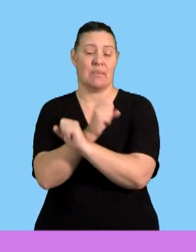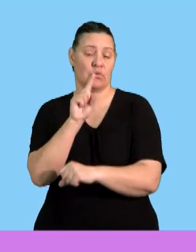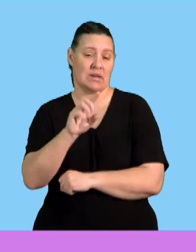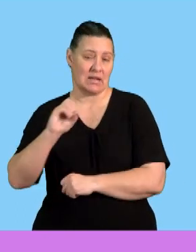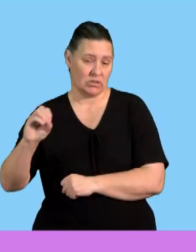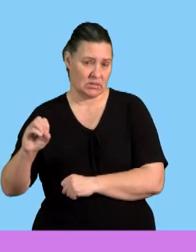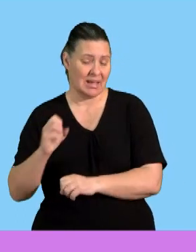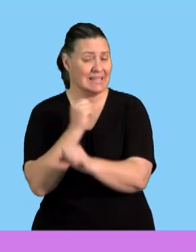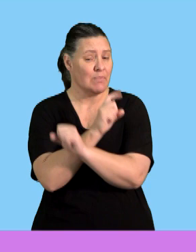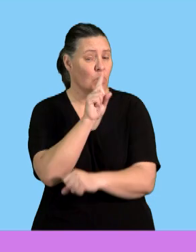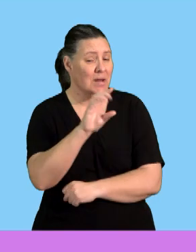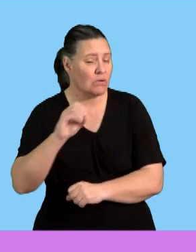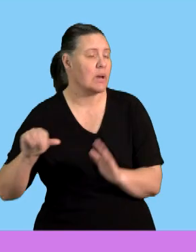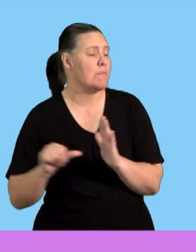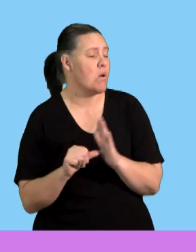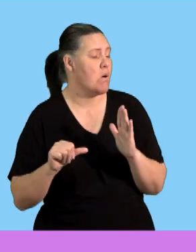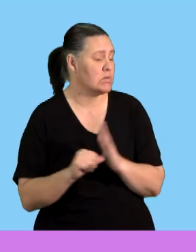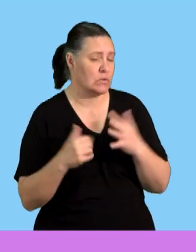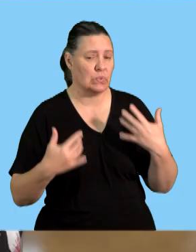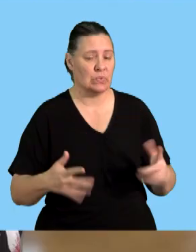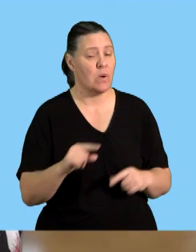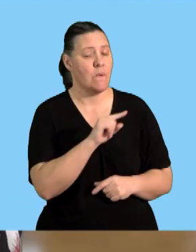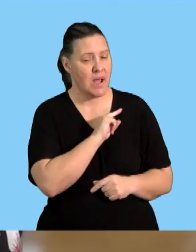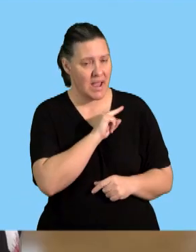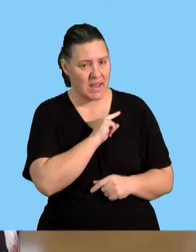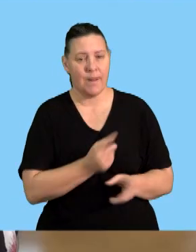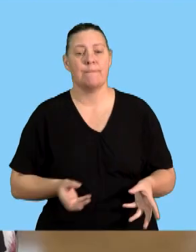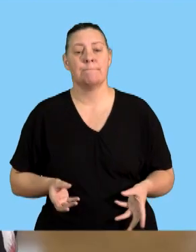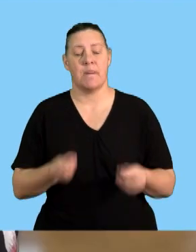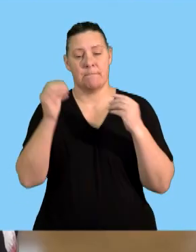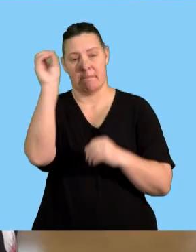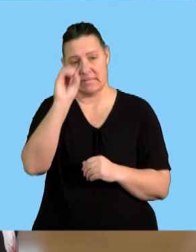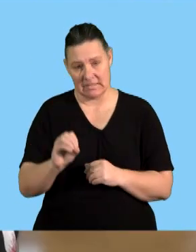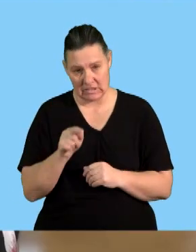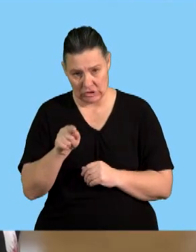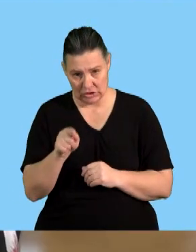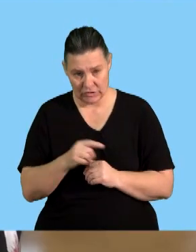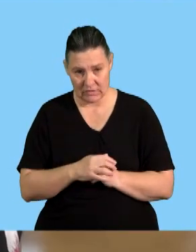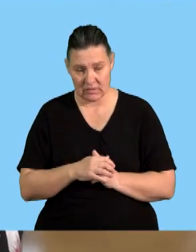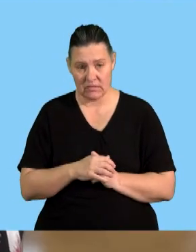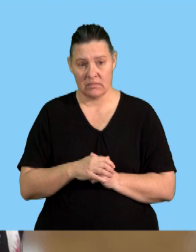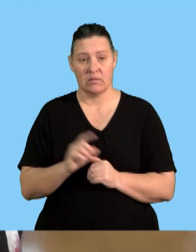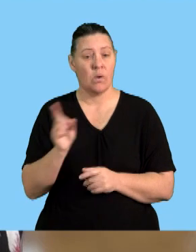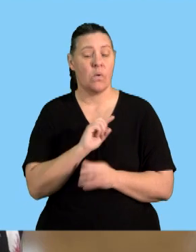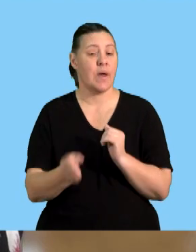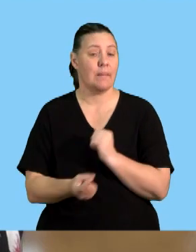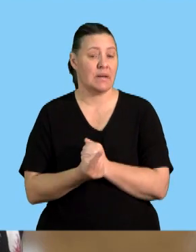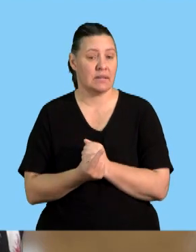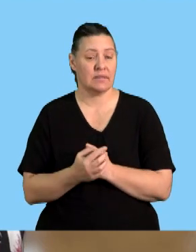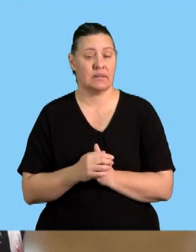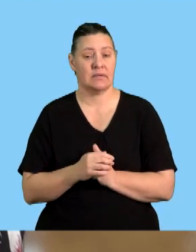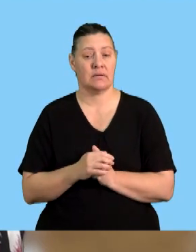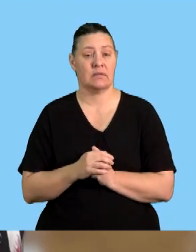times 100 is very important because that is when we will calculate a percentage. What will